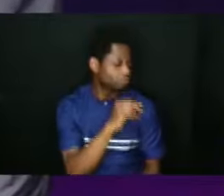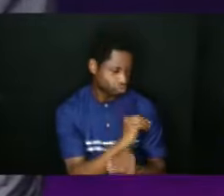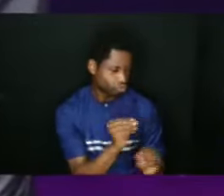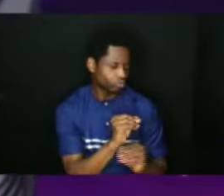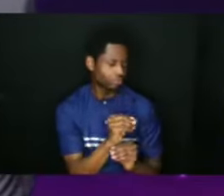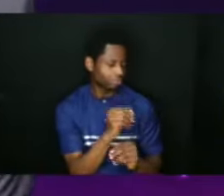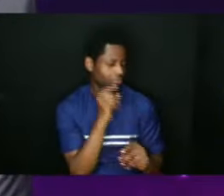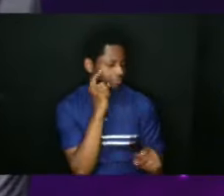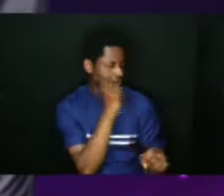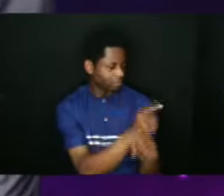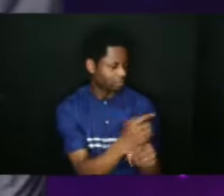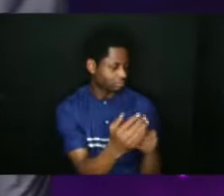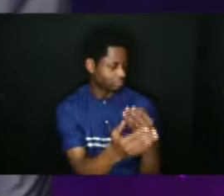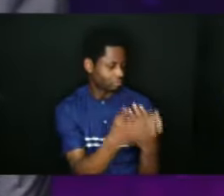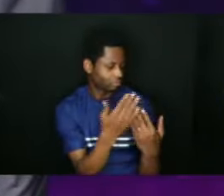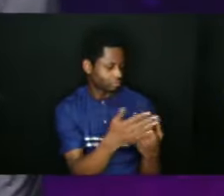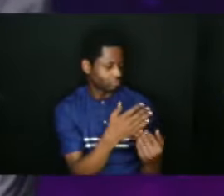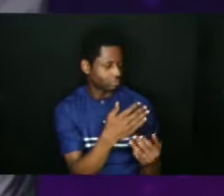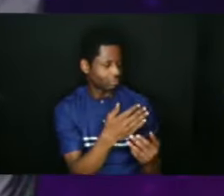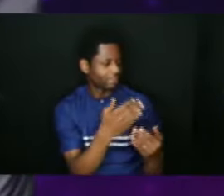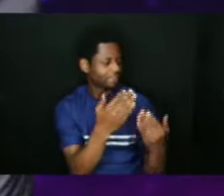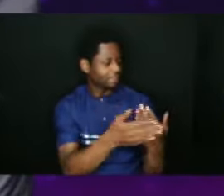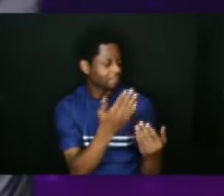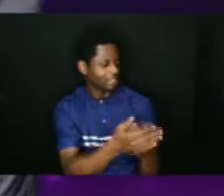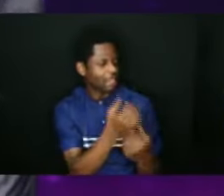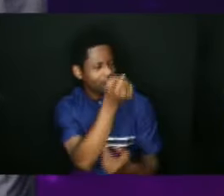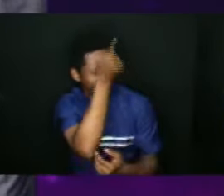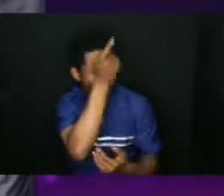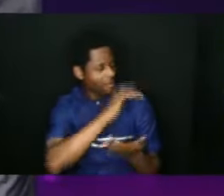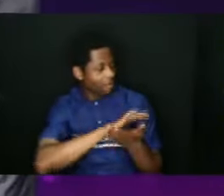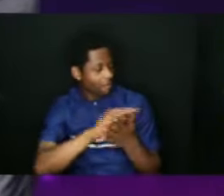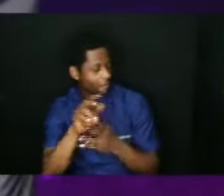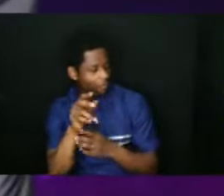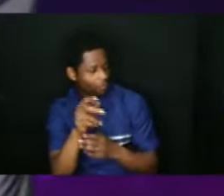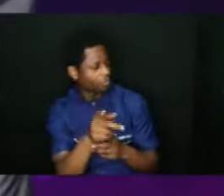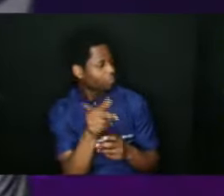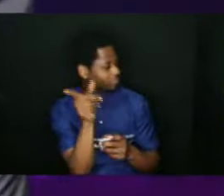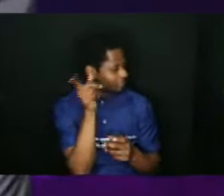But we will be easy to understand. Our